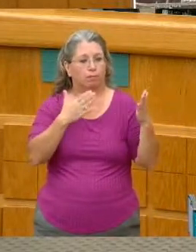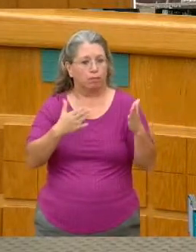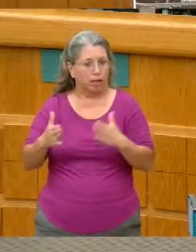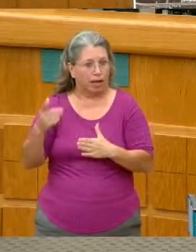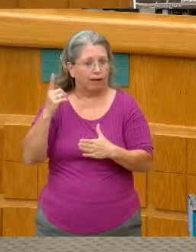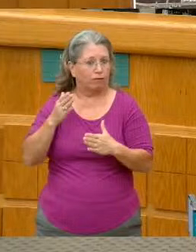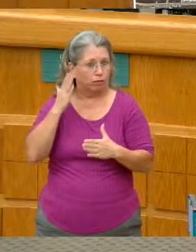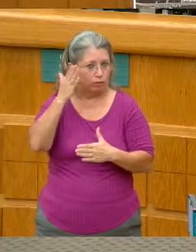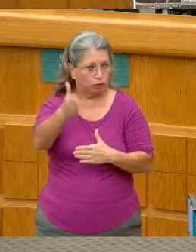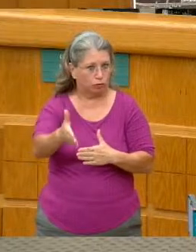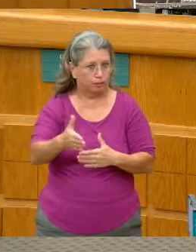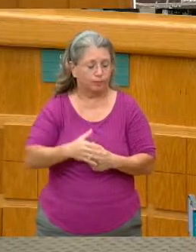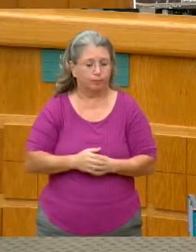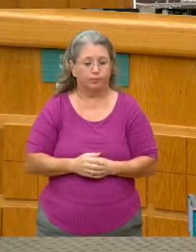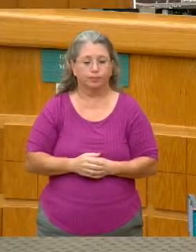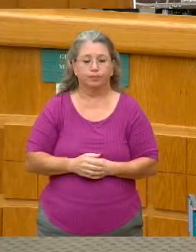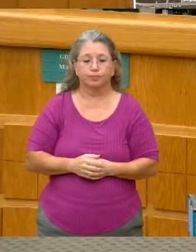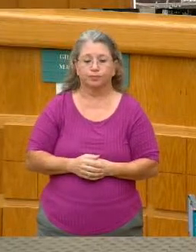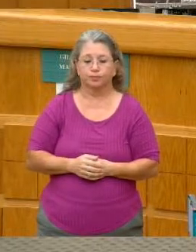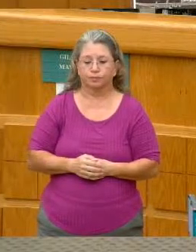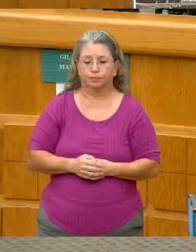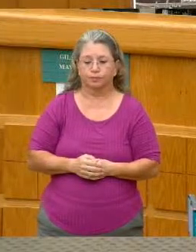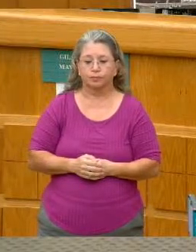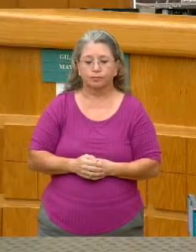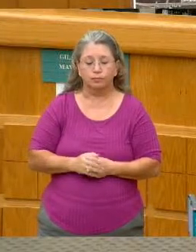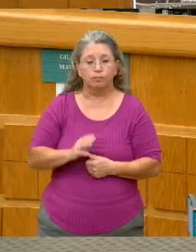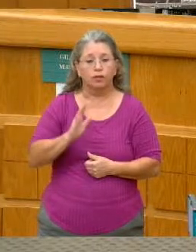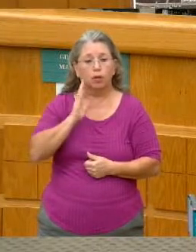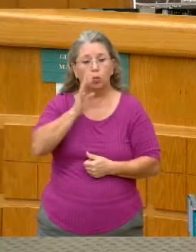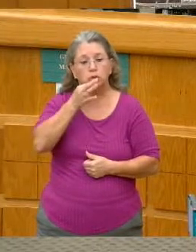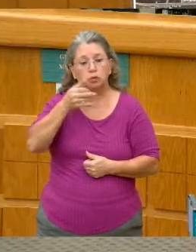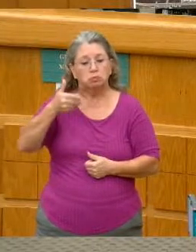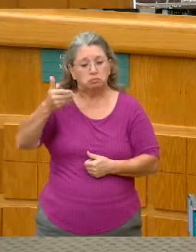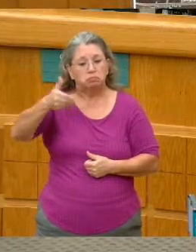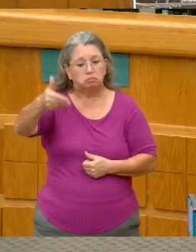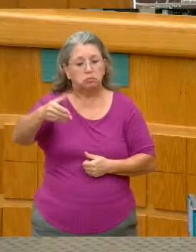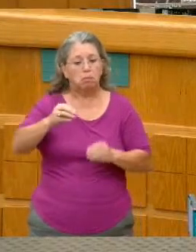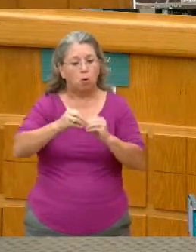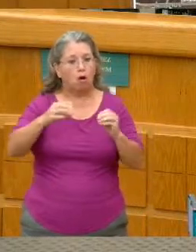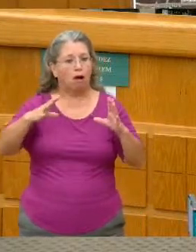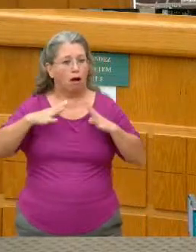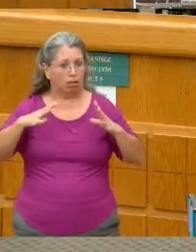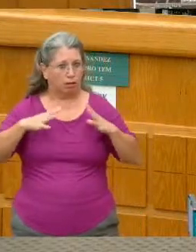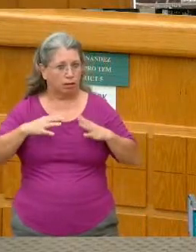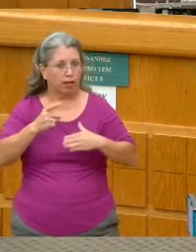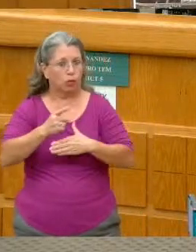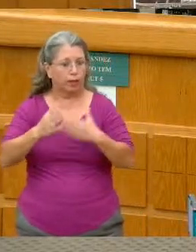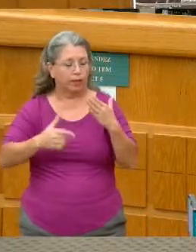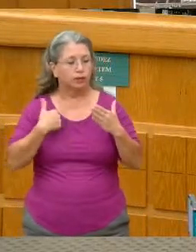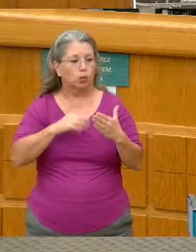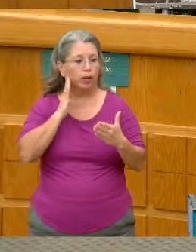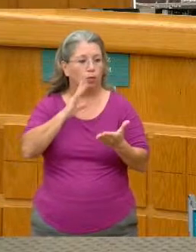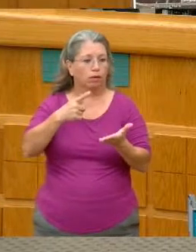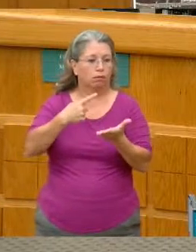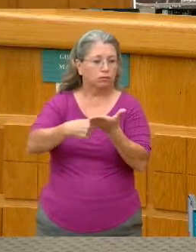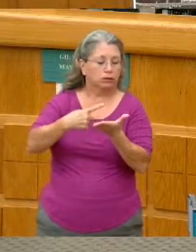are more holidays coming up, and we will have to address those at that